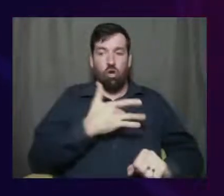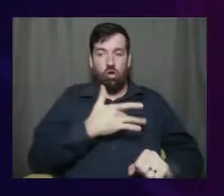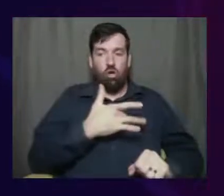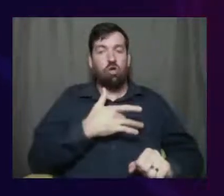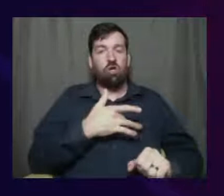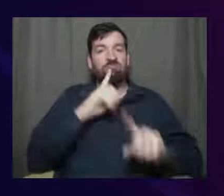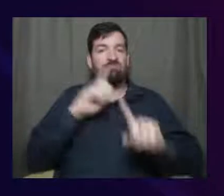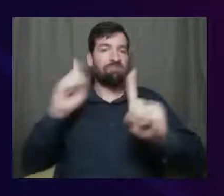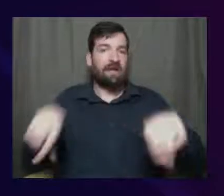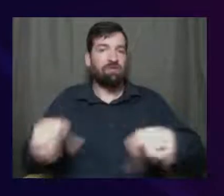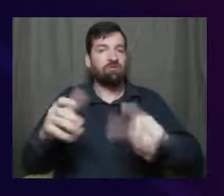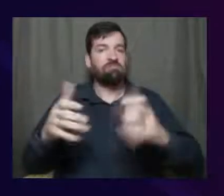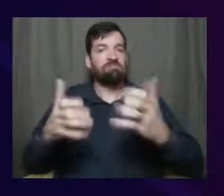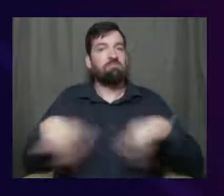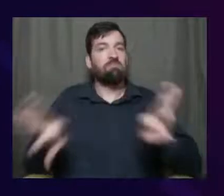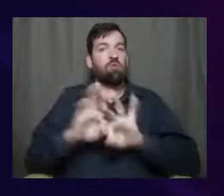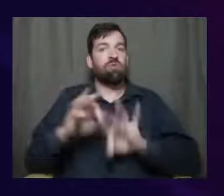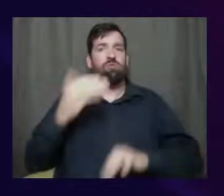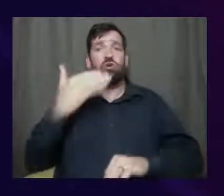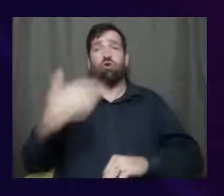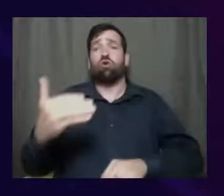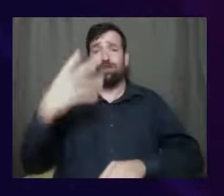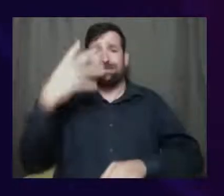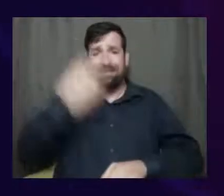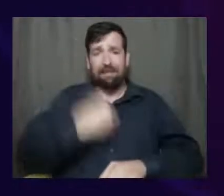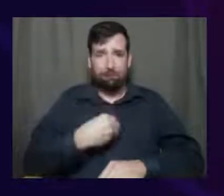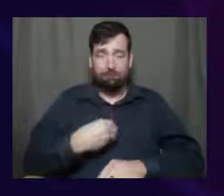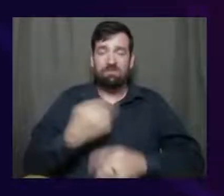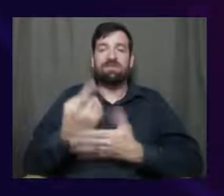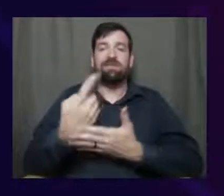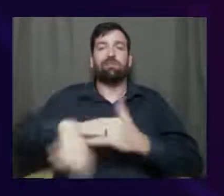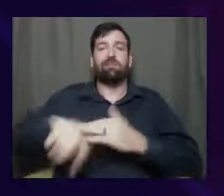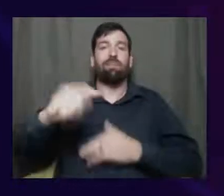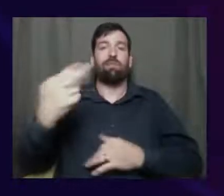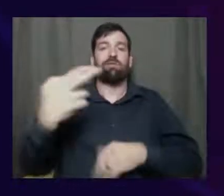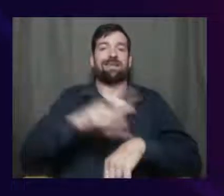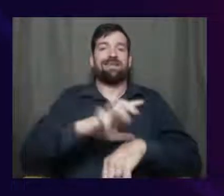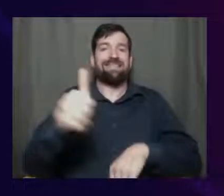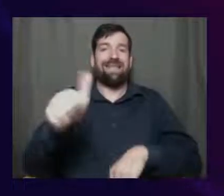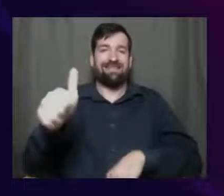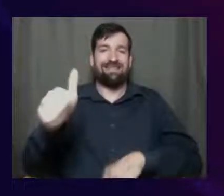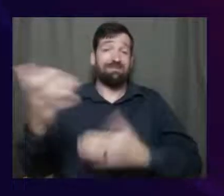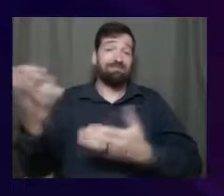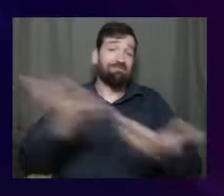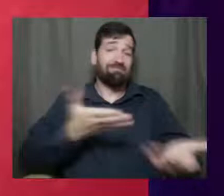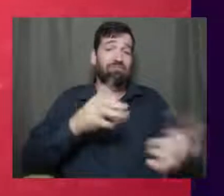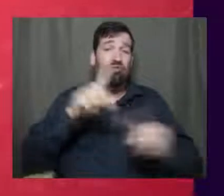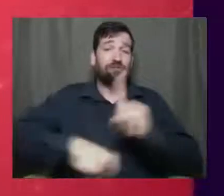importance of a good night's rest. That's next Thursday at 10. Bring your questions. We'll see you then.